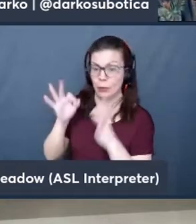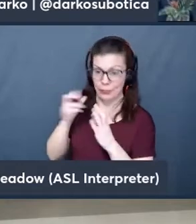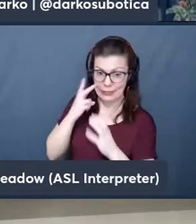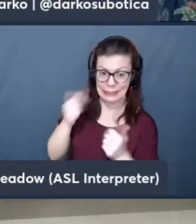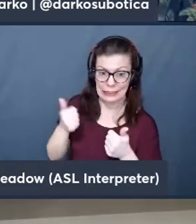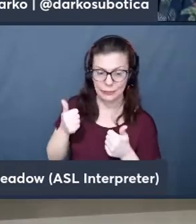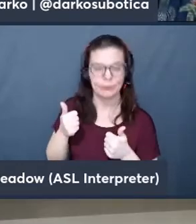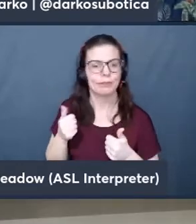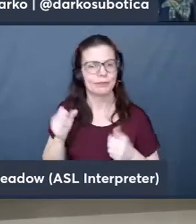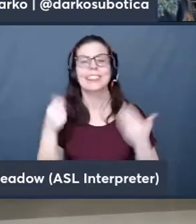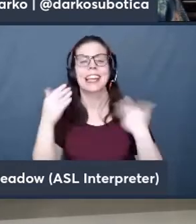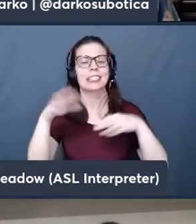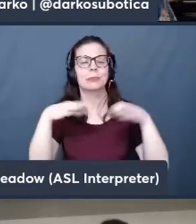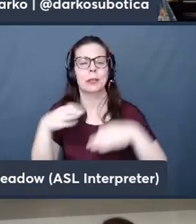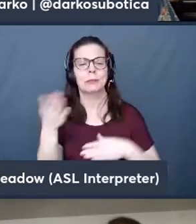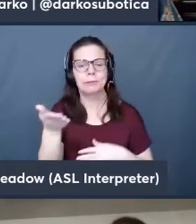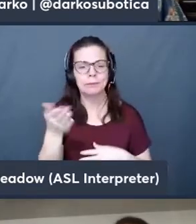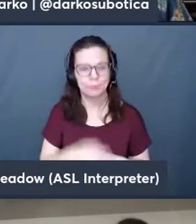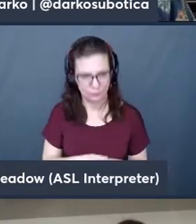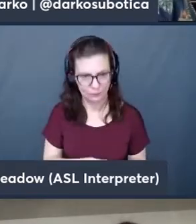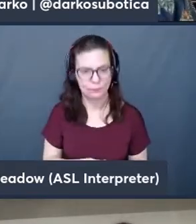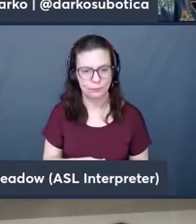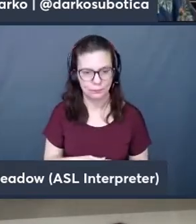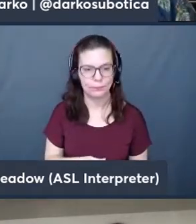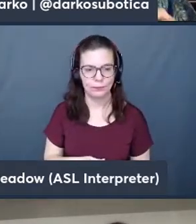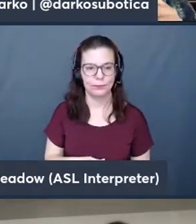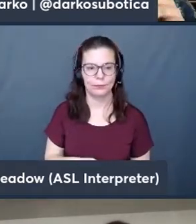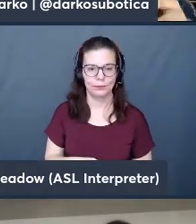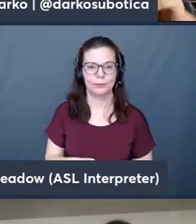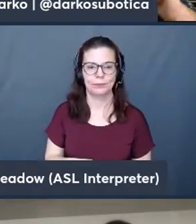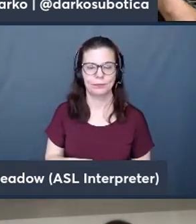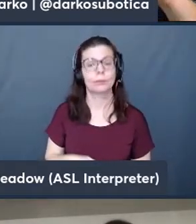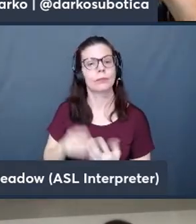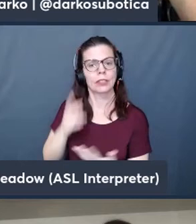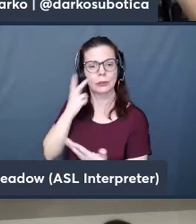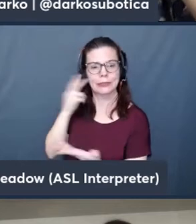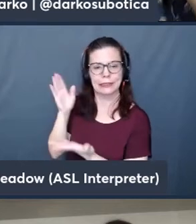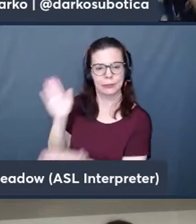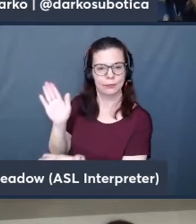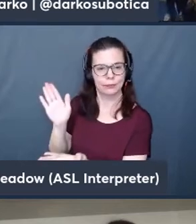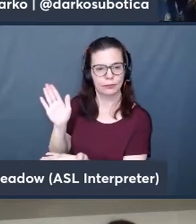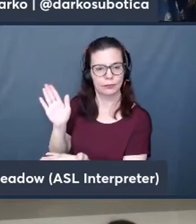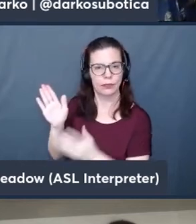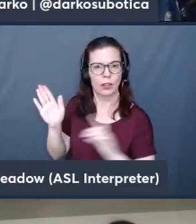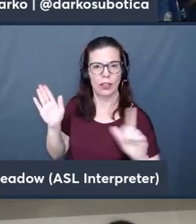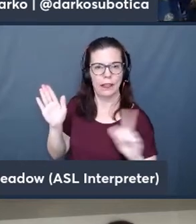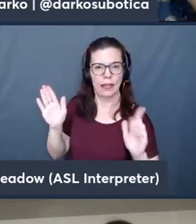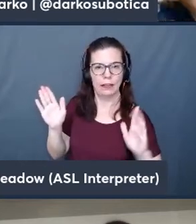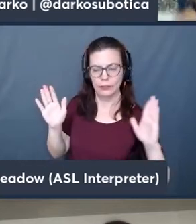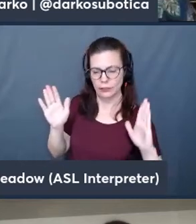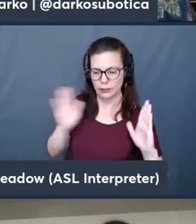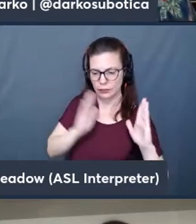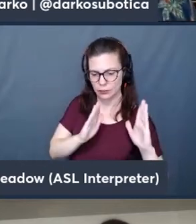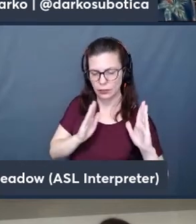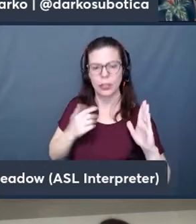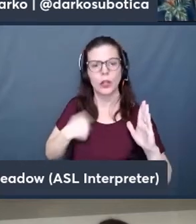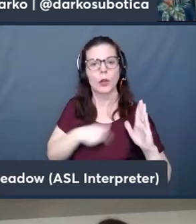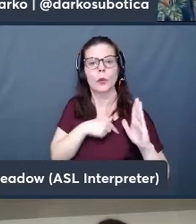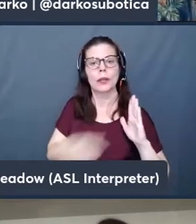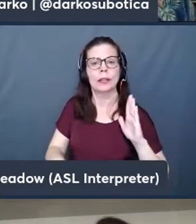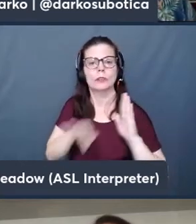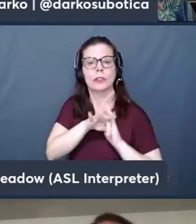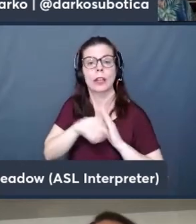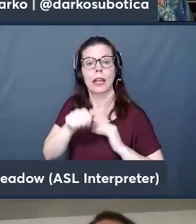Okay. Take us through this. Yeah. So, as you can see on the left-hand side, we've chosen